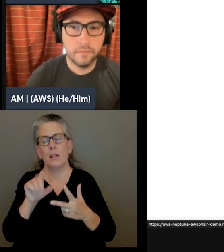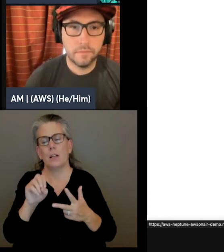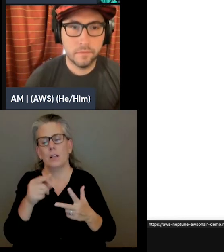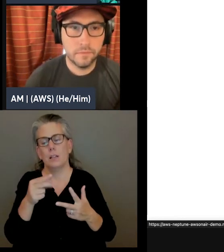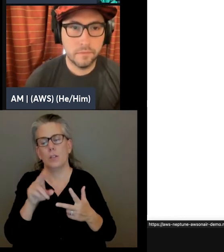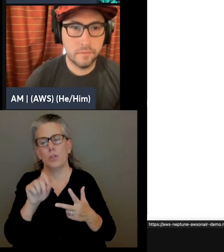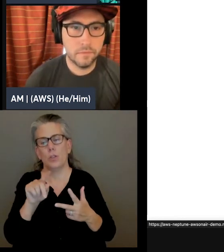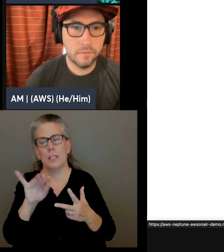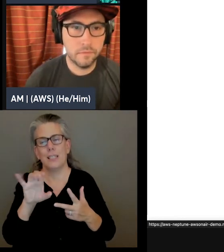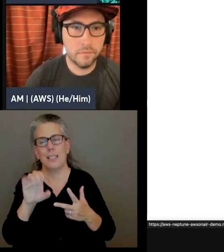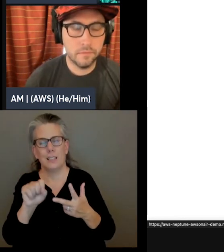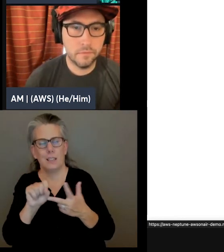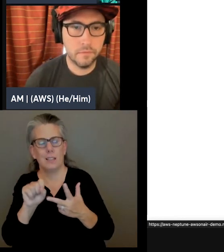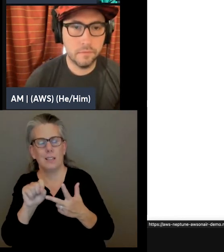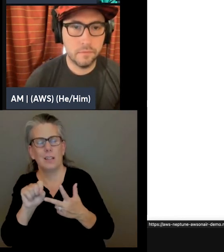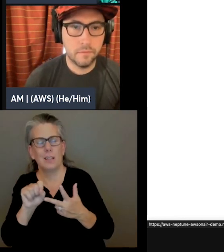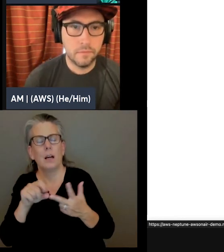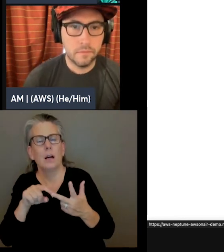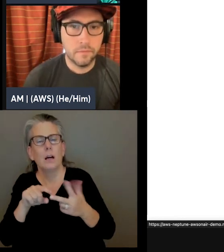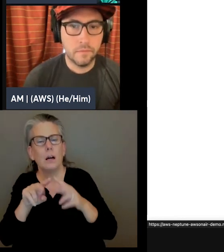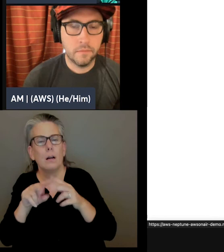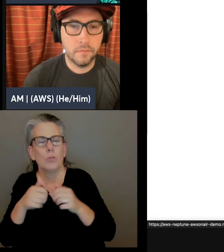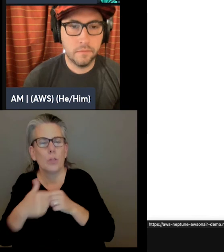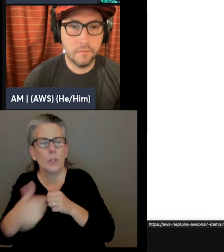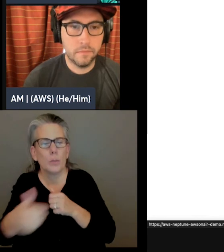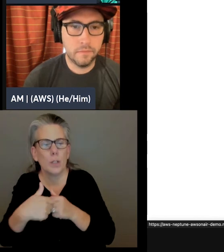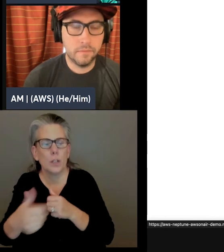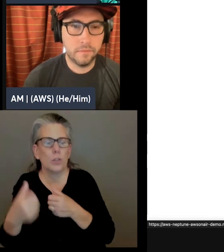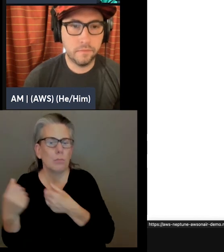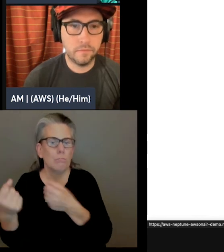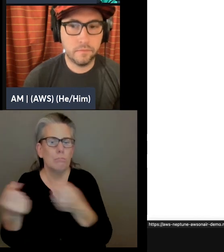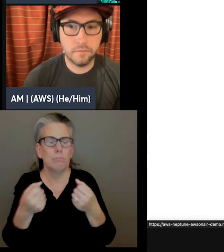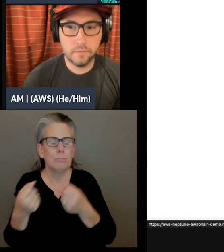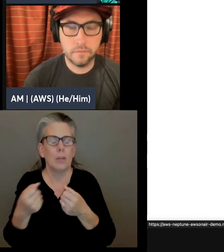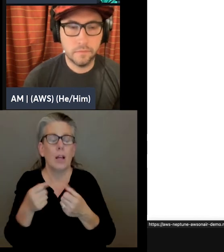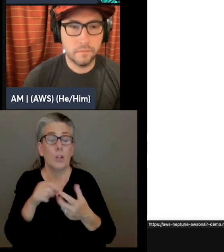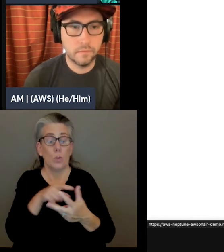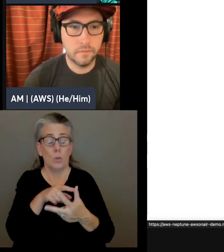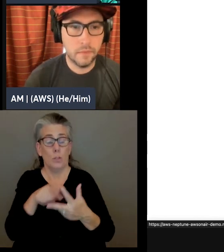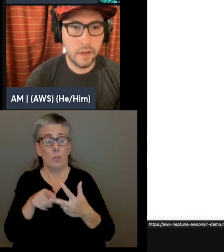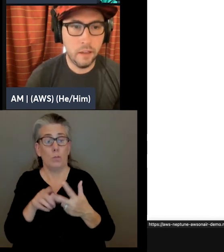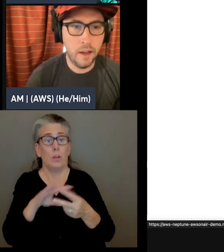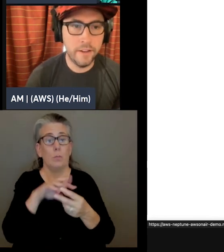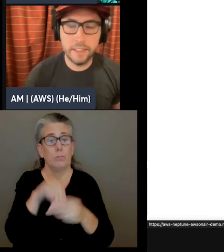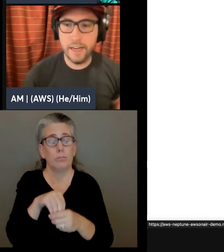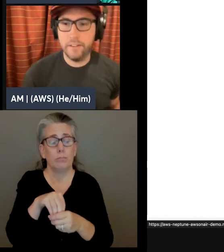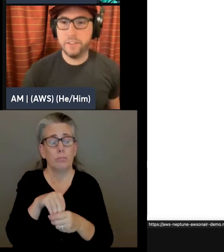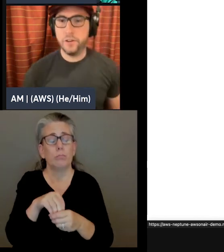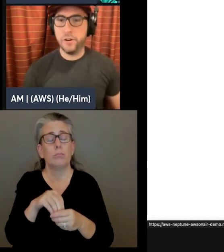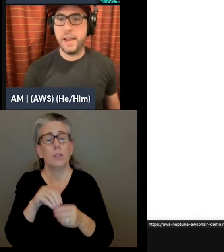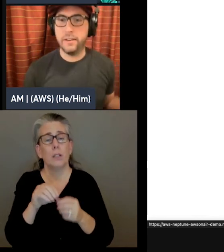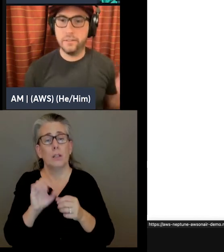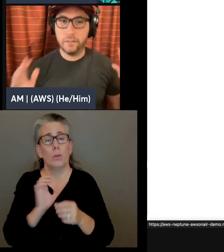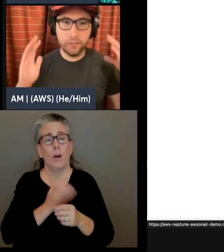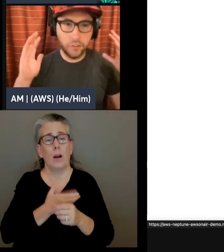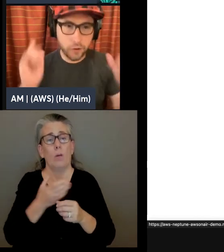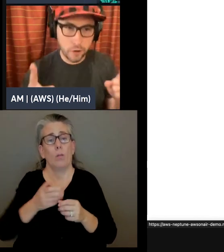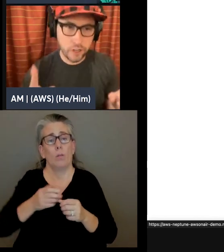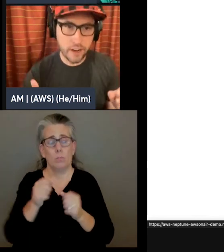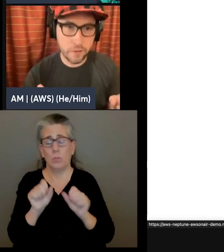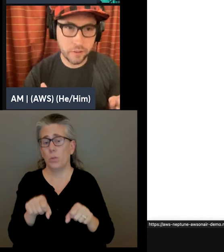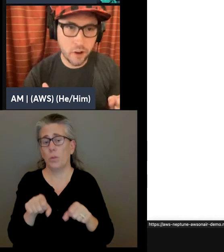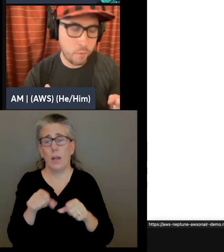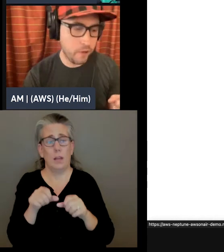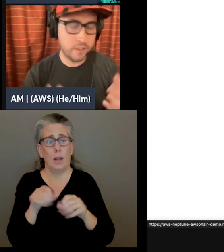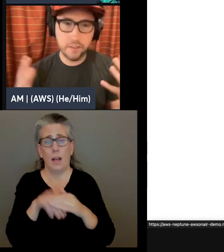come. These are 3 tutorials that come with our Neptune notebooks installations that you can go use today. I love it, Dave. That's so great. So go